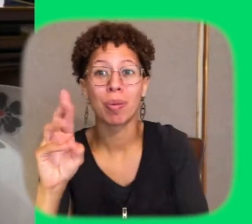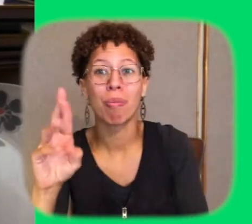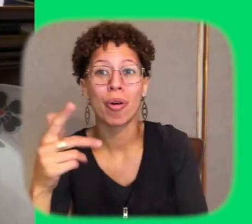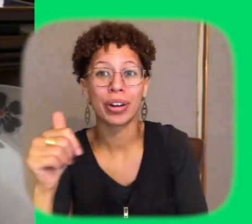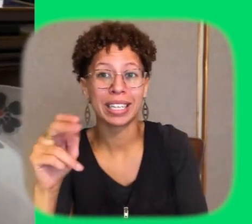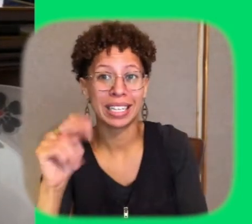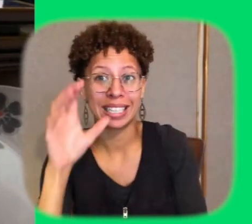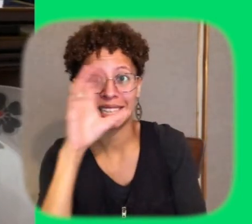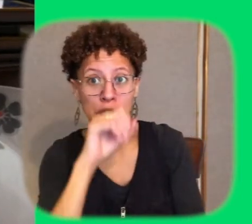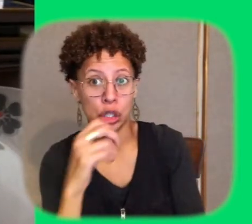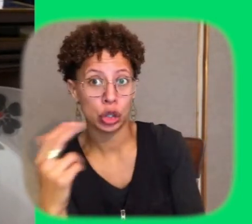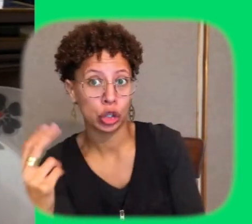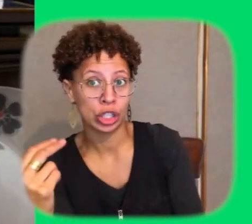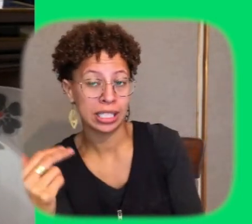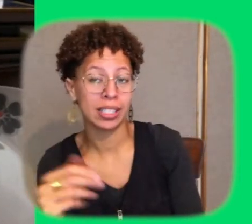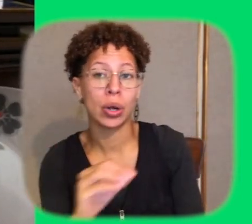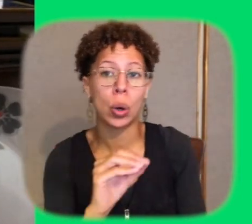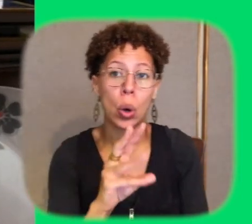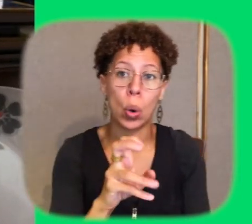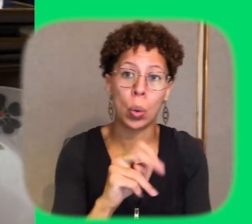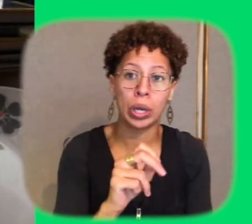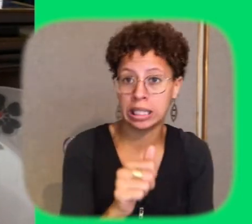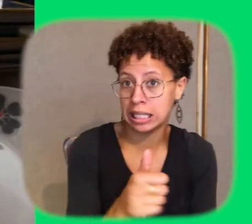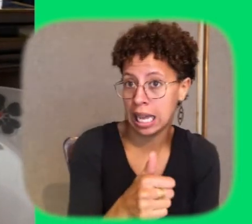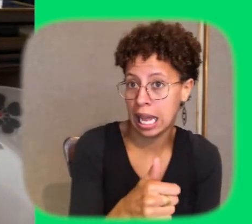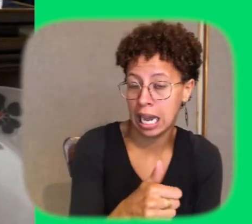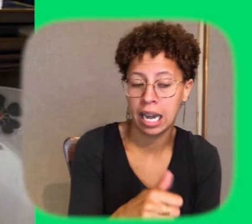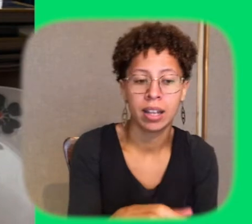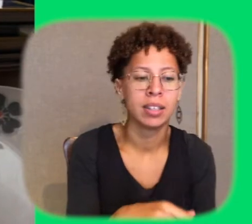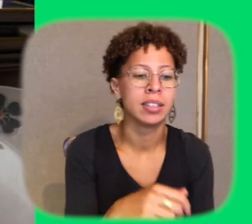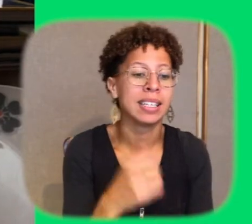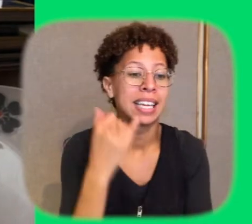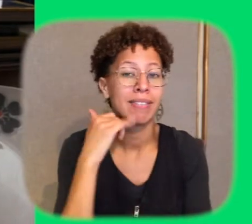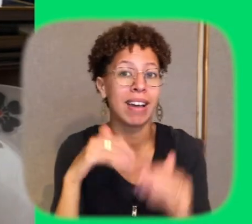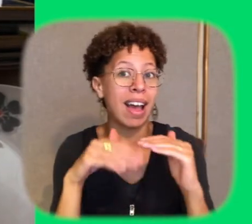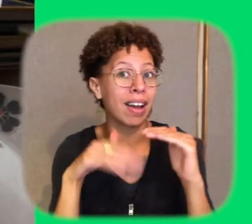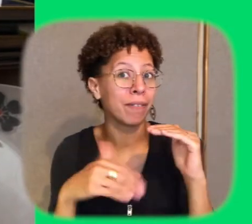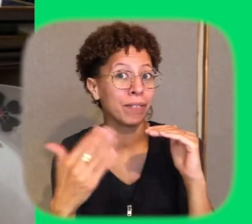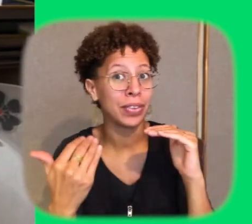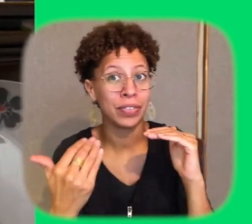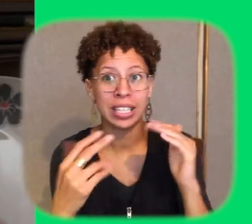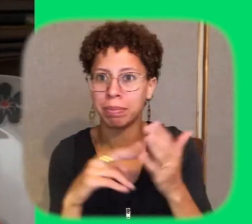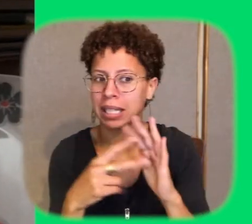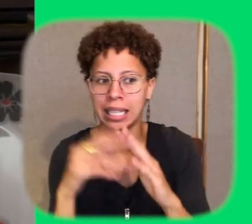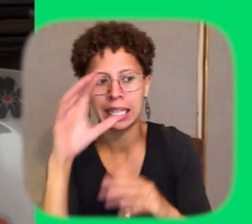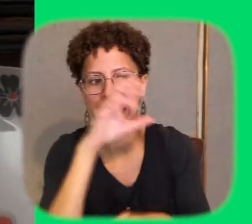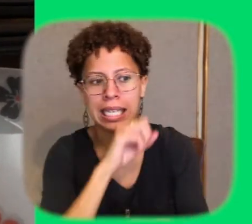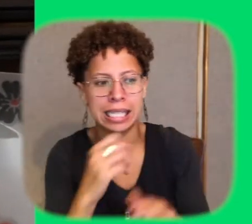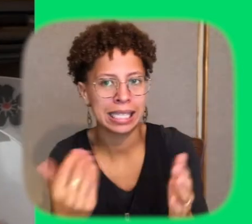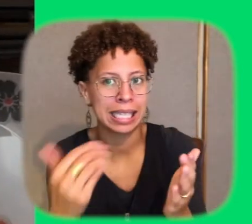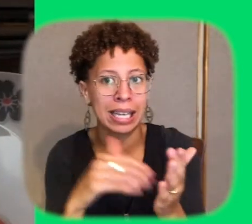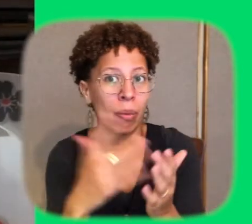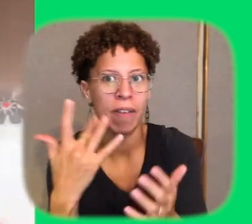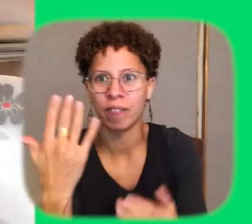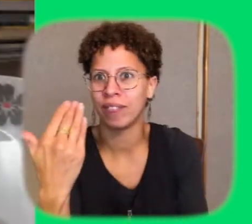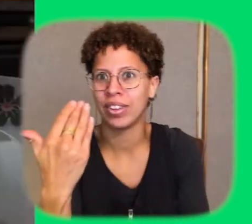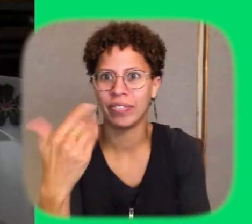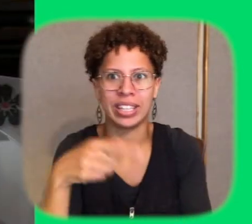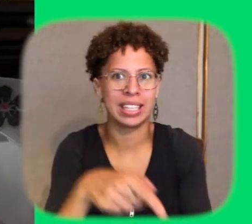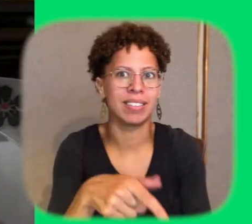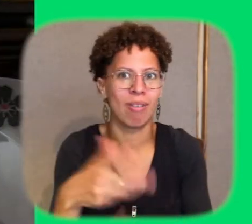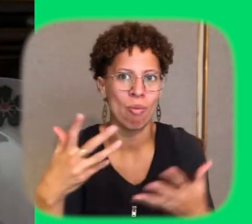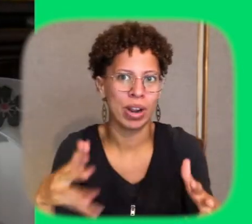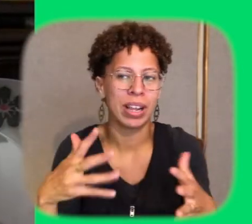10. So anyone who's guessed under 15, you're going to have to guess again because we've already got 15 in there. Okay. Okay, now